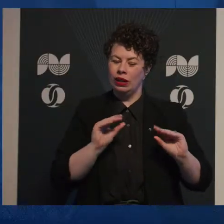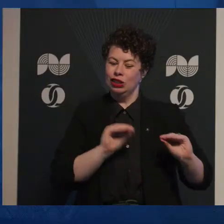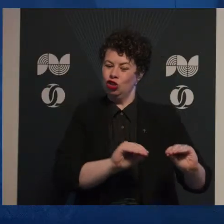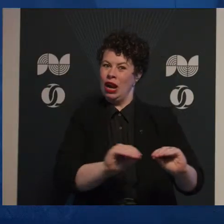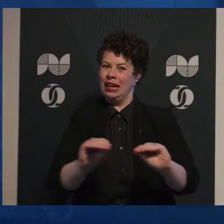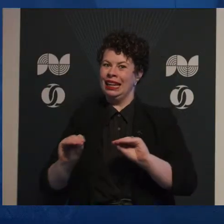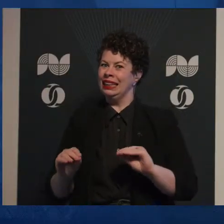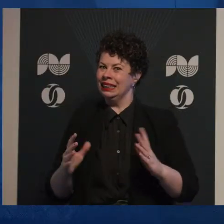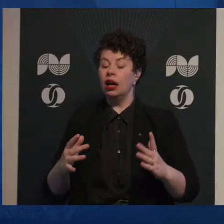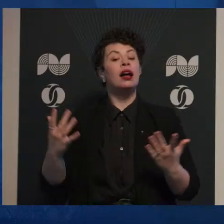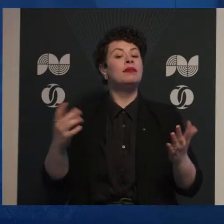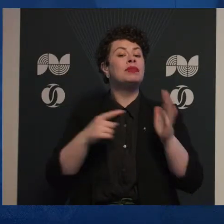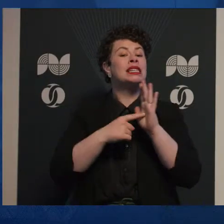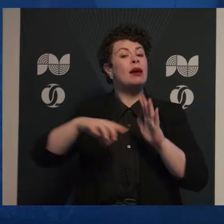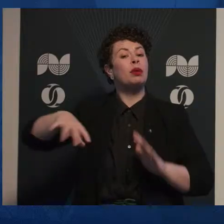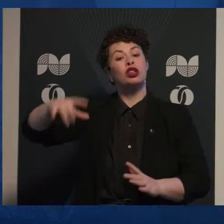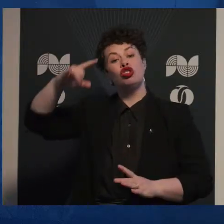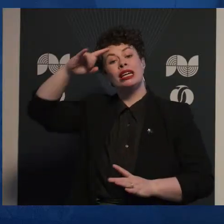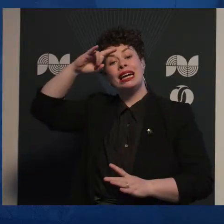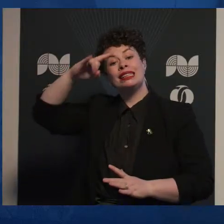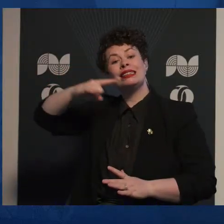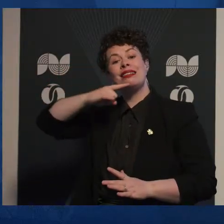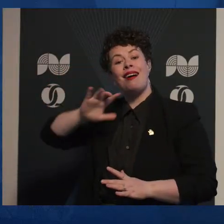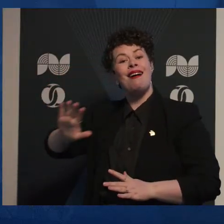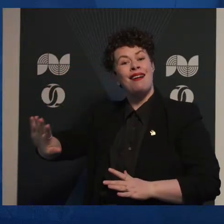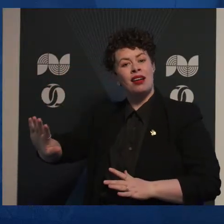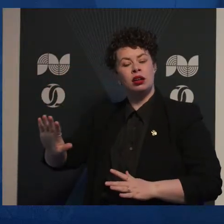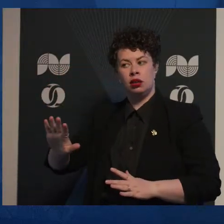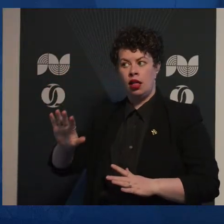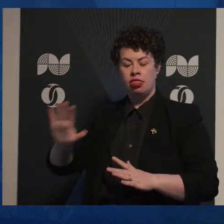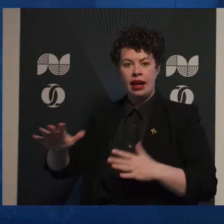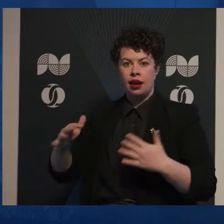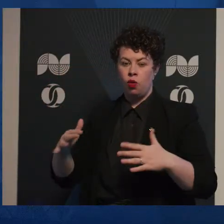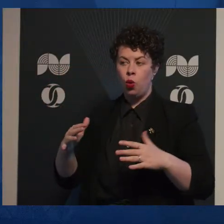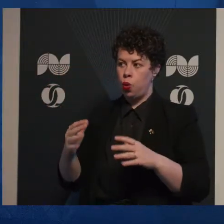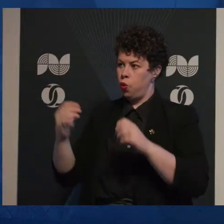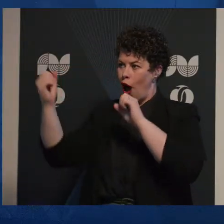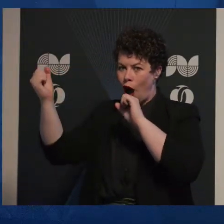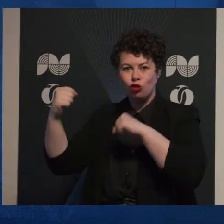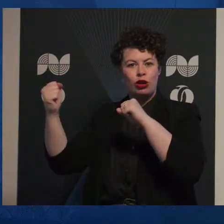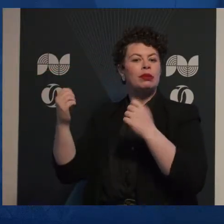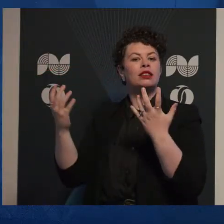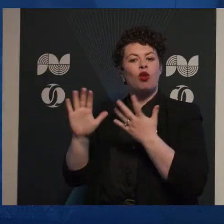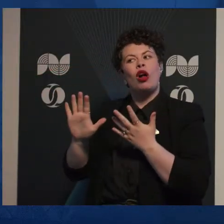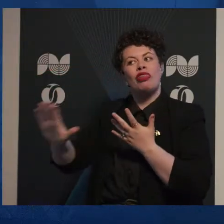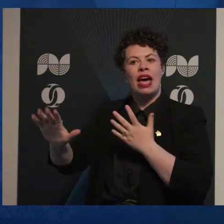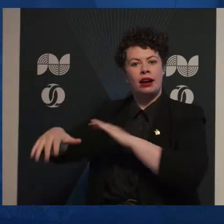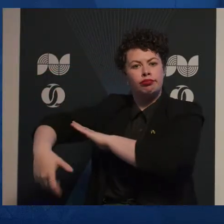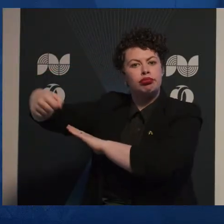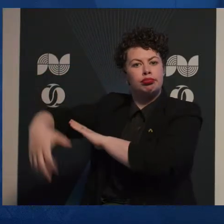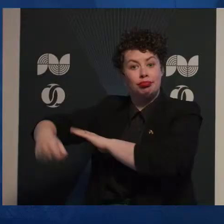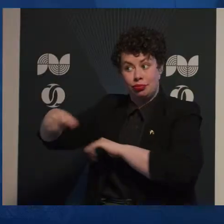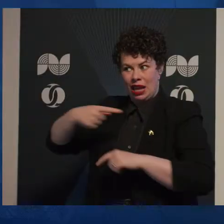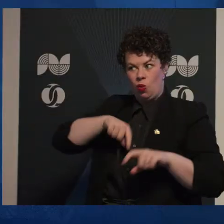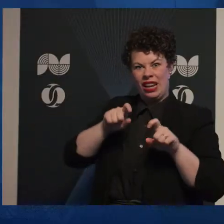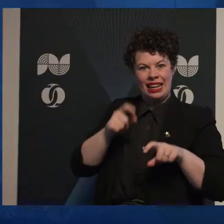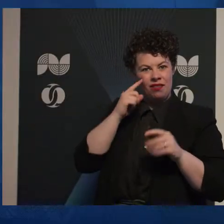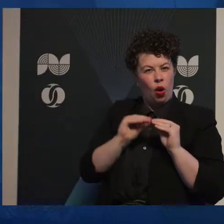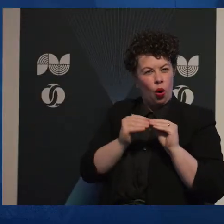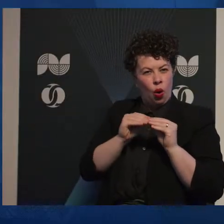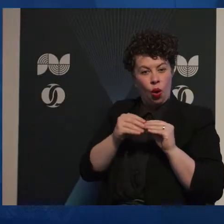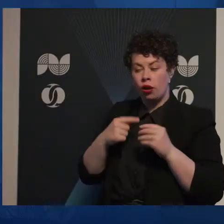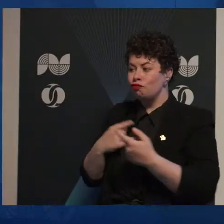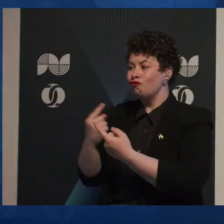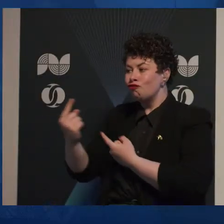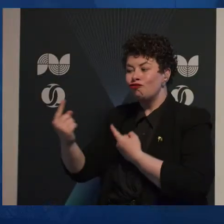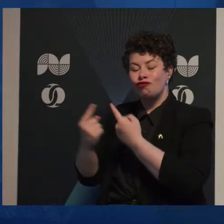like Kazakhstan, it's been about concluding critical raw materials agreement and driving that, if you like, from an administration and